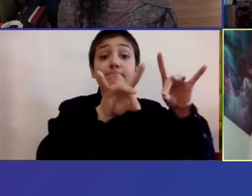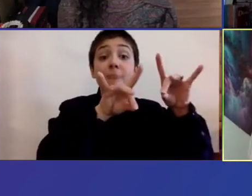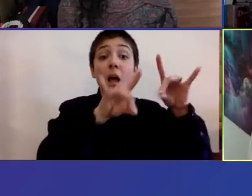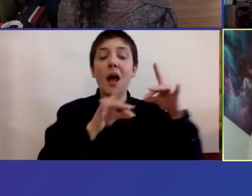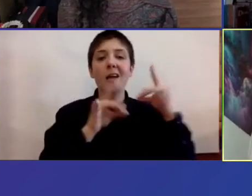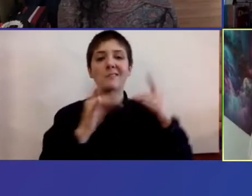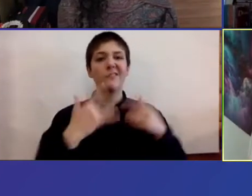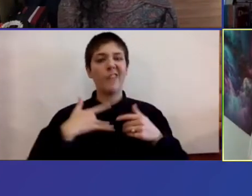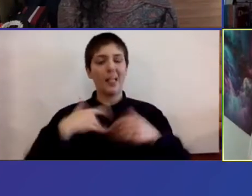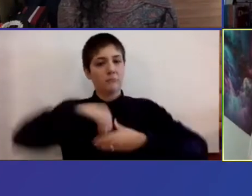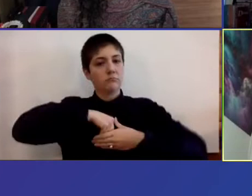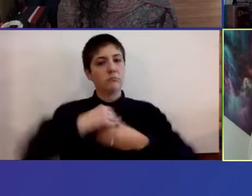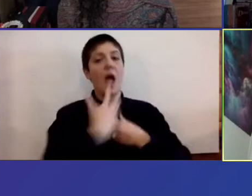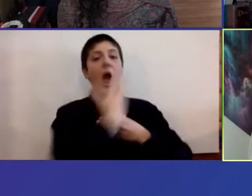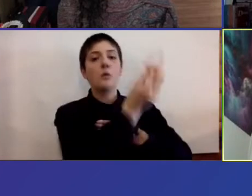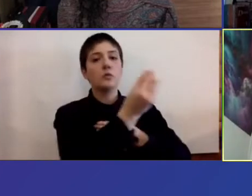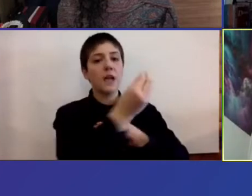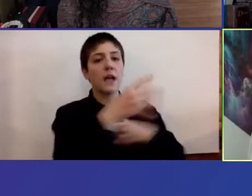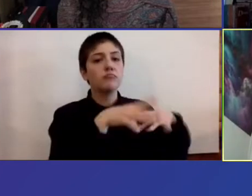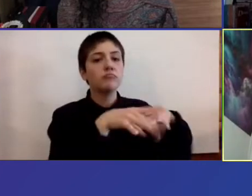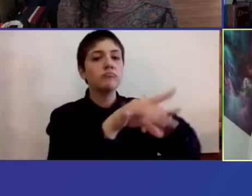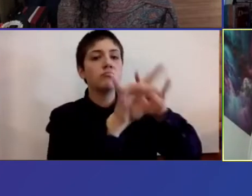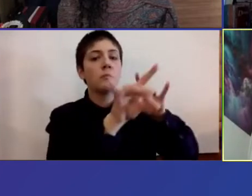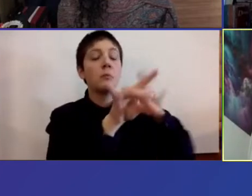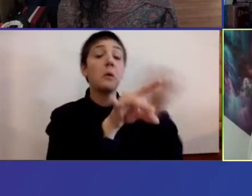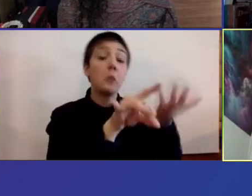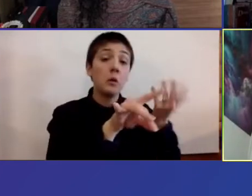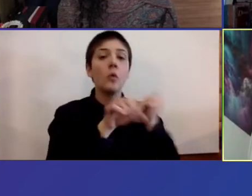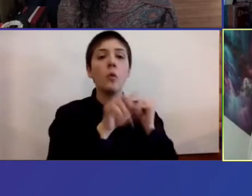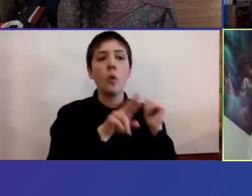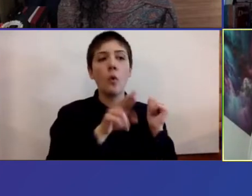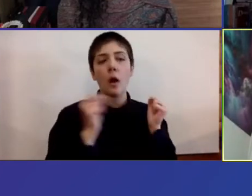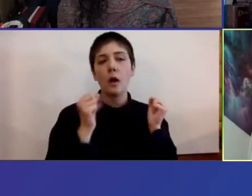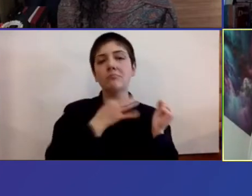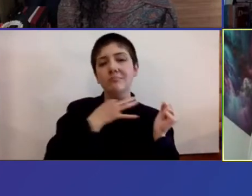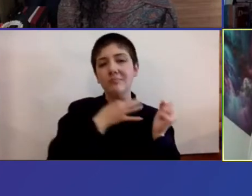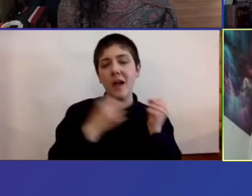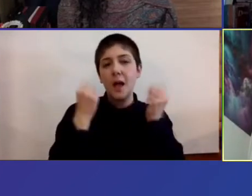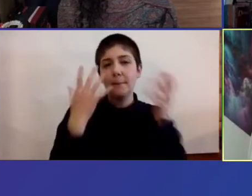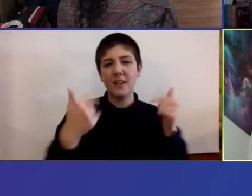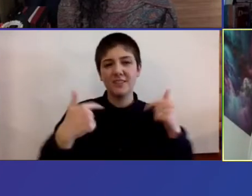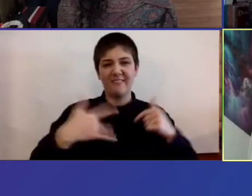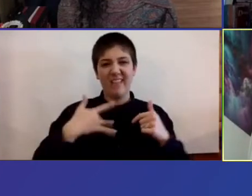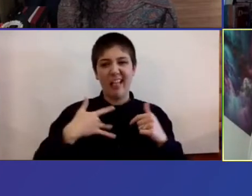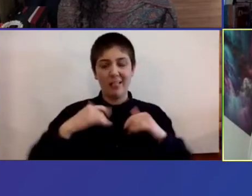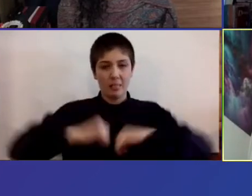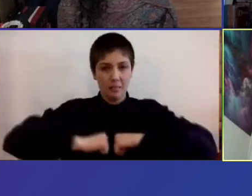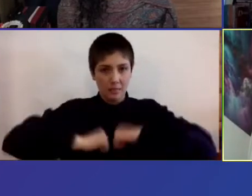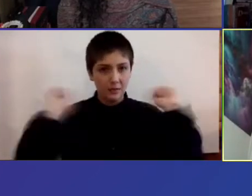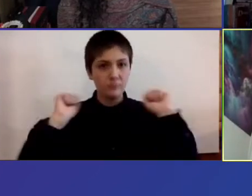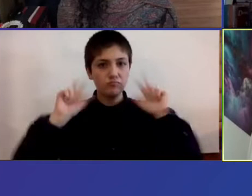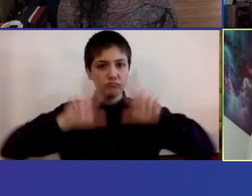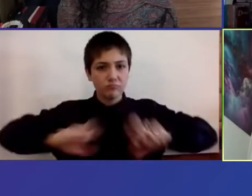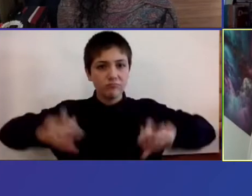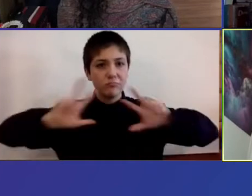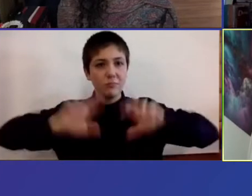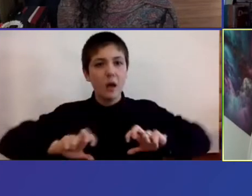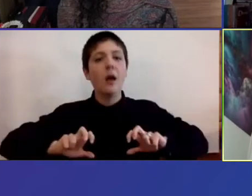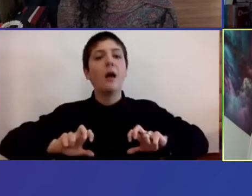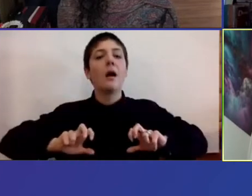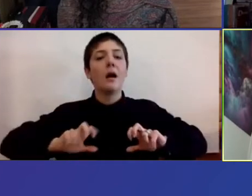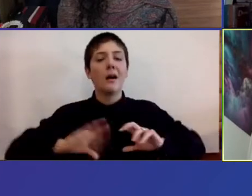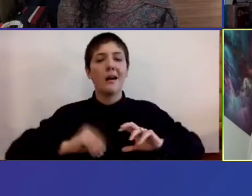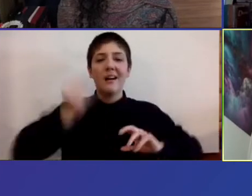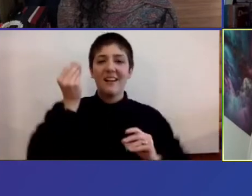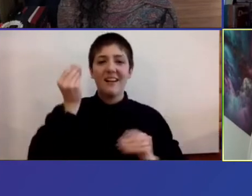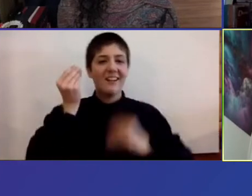outside yourself. How much of it, is a journey of self-exploration or self-excavation. I think in